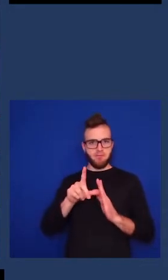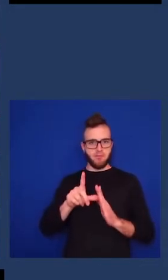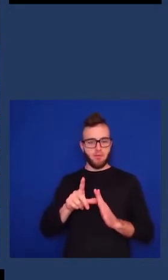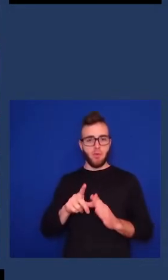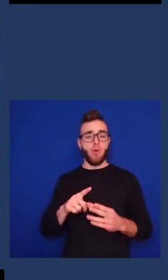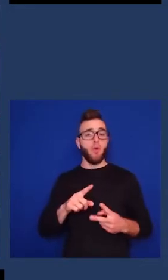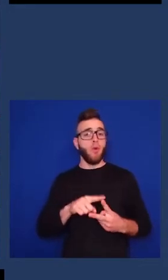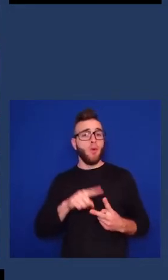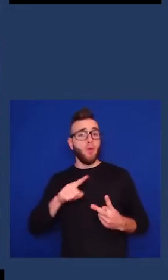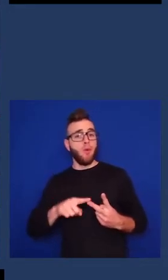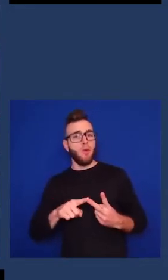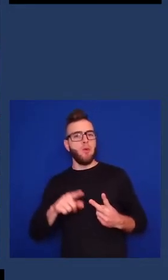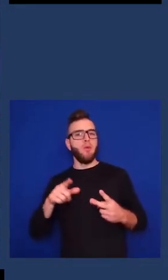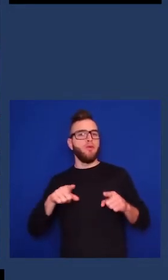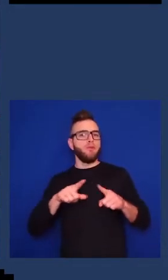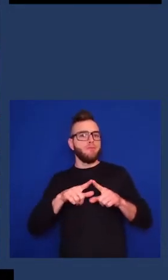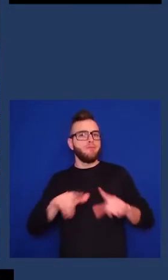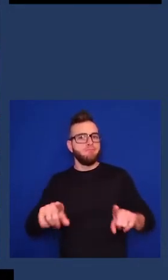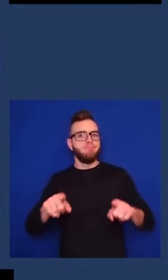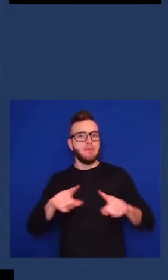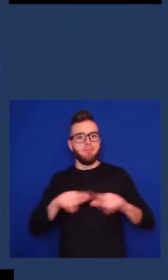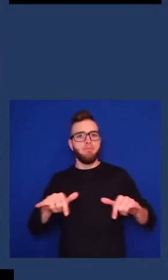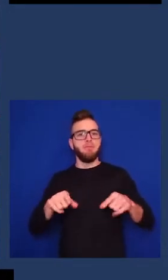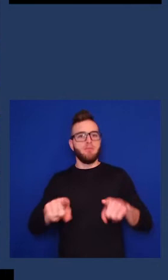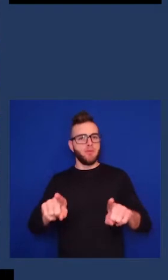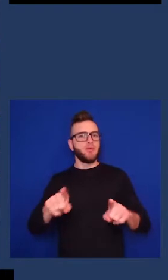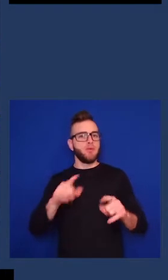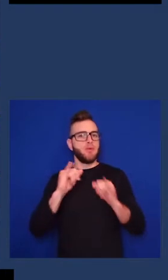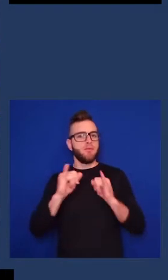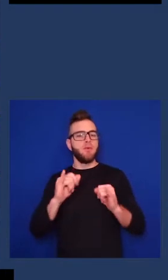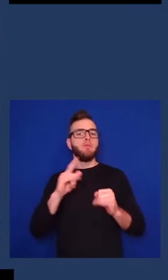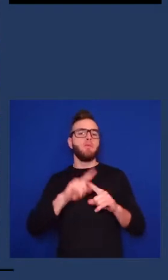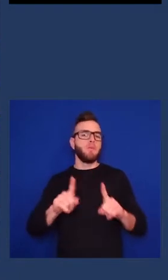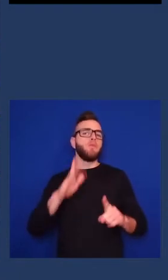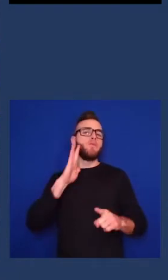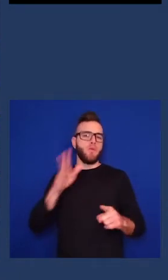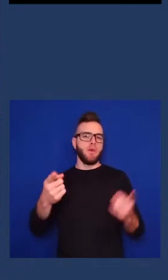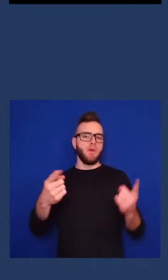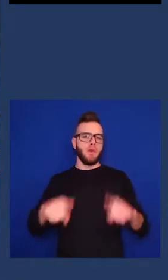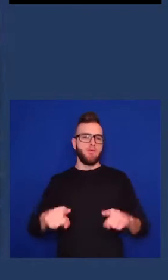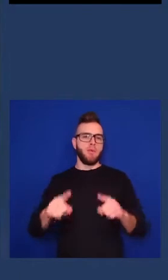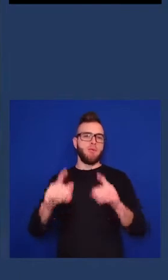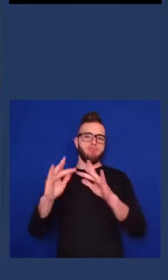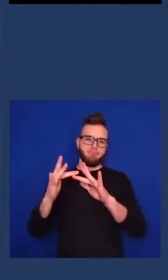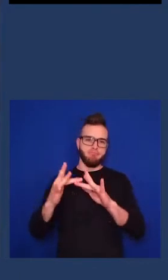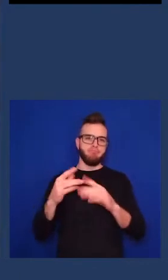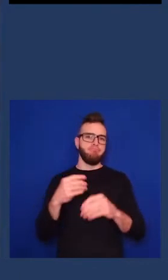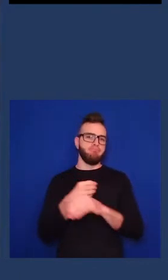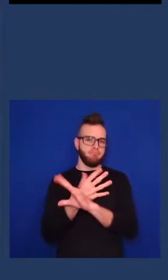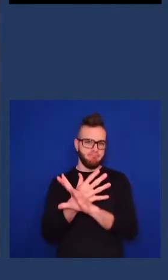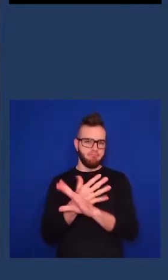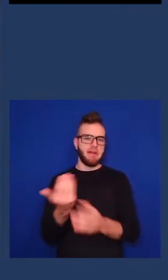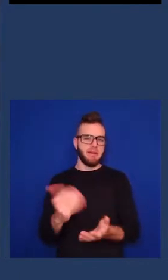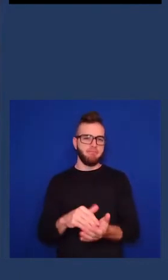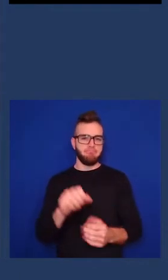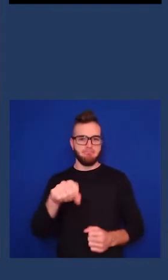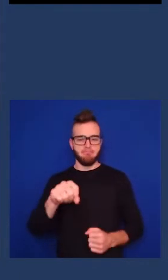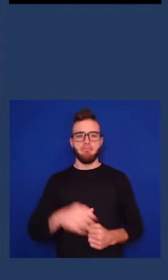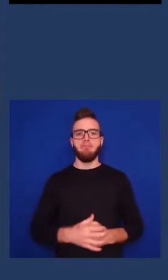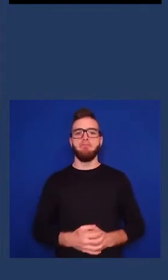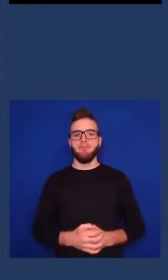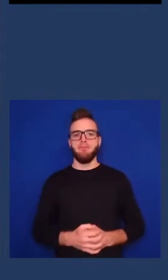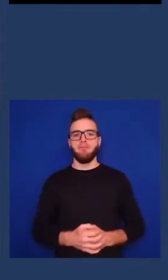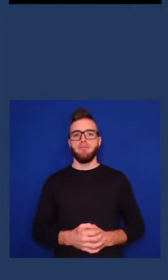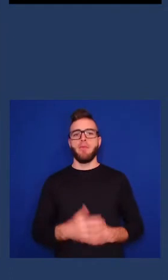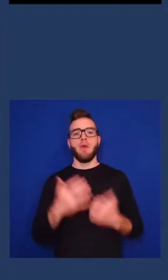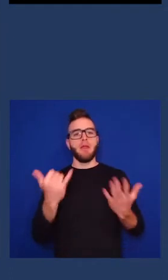this will happen virtually again. So going into virtual interviews, we want to talk about why they are